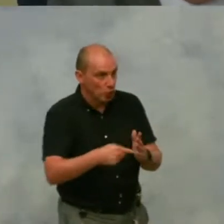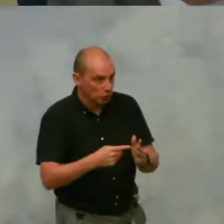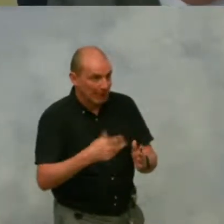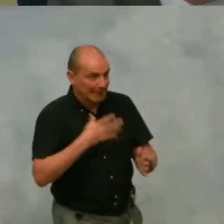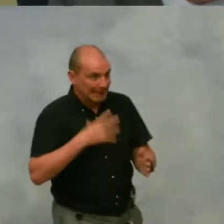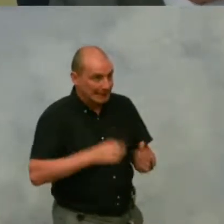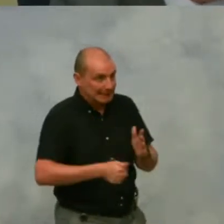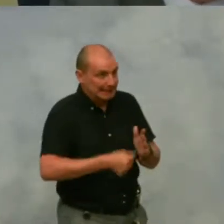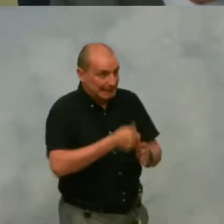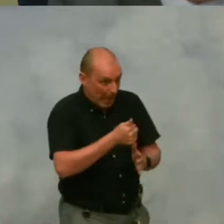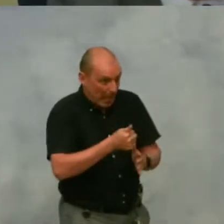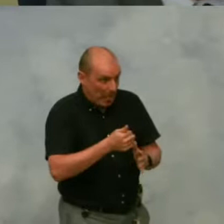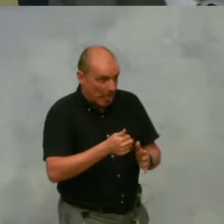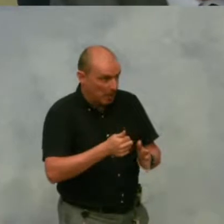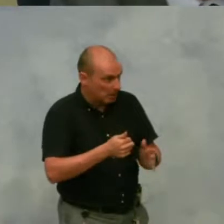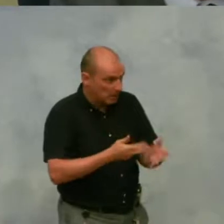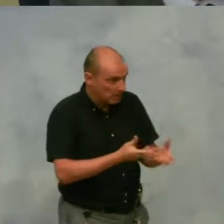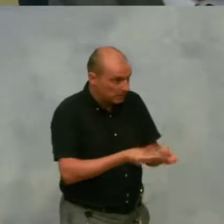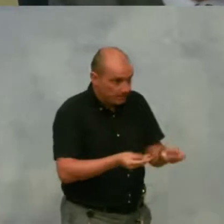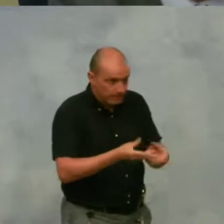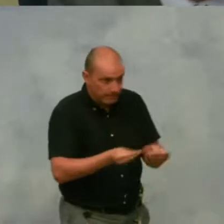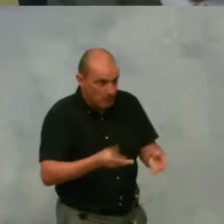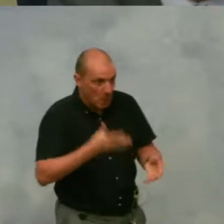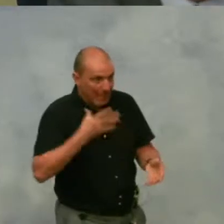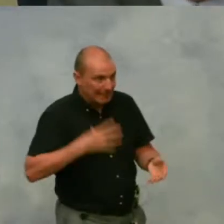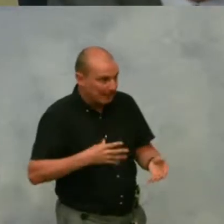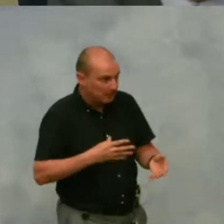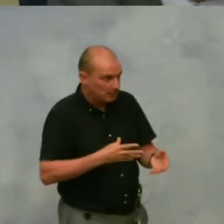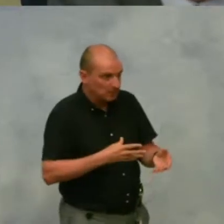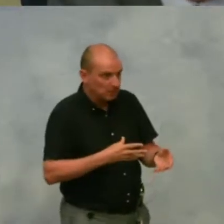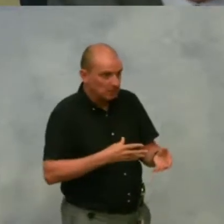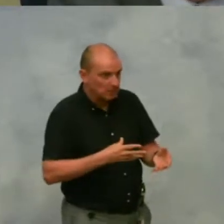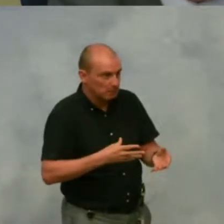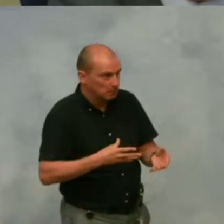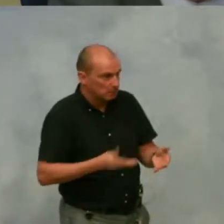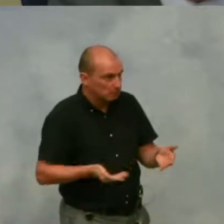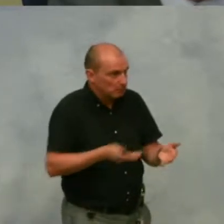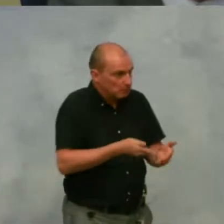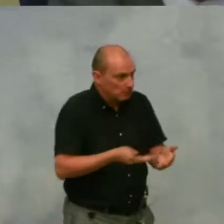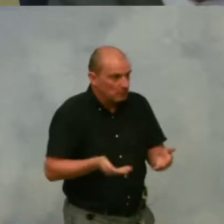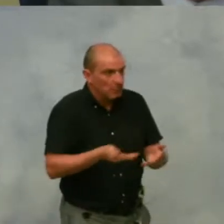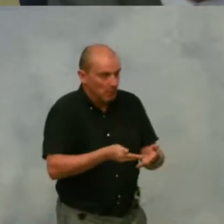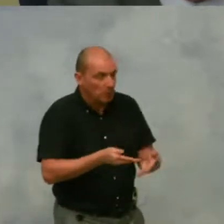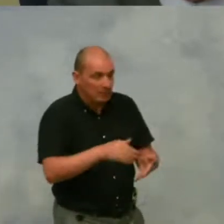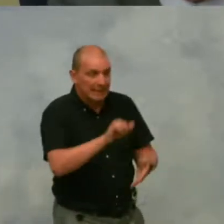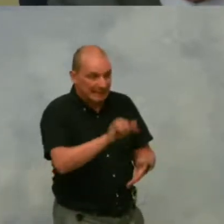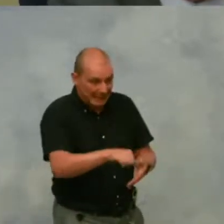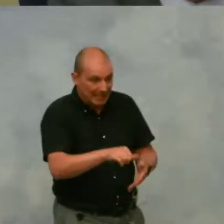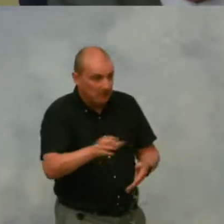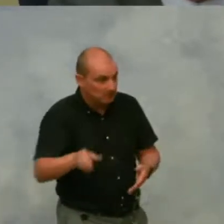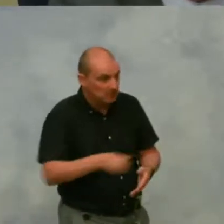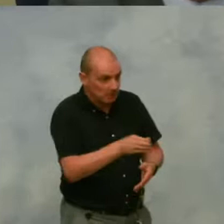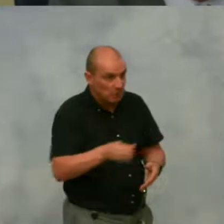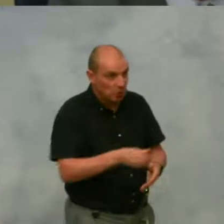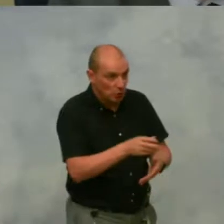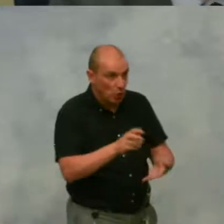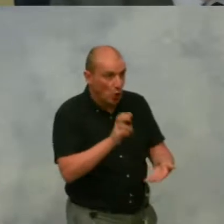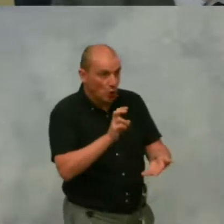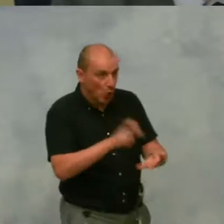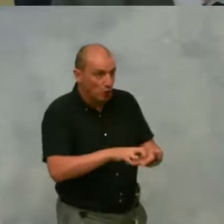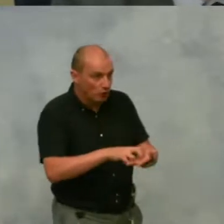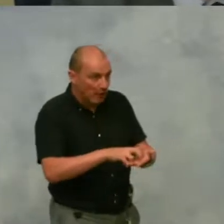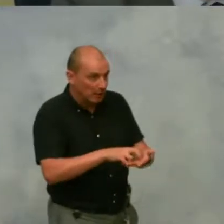skills or we need additional capacity in a particular area, then we do bring in contractors for that particular project.